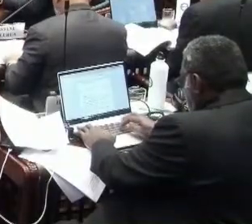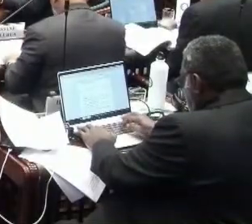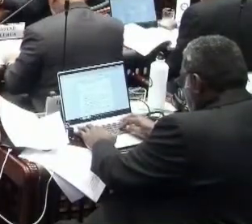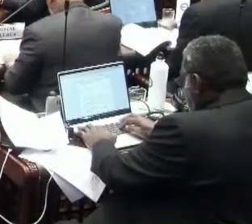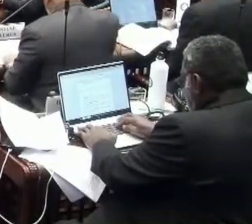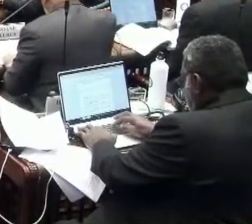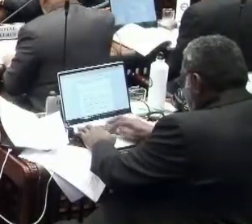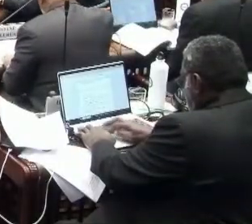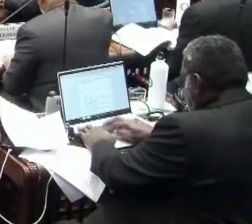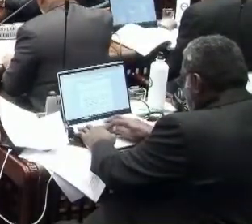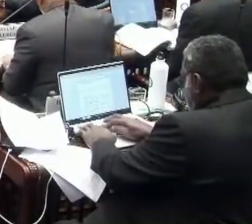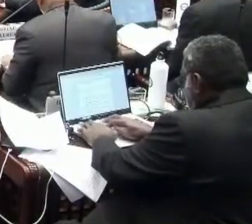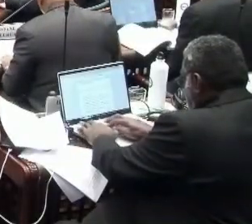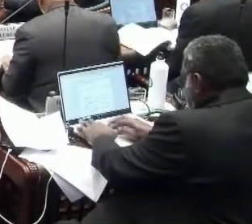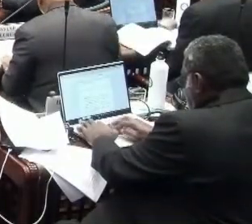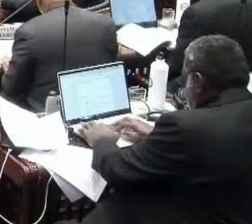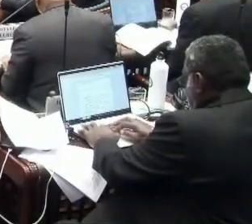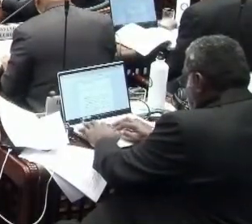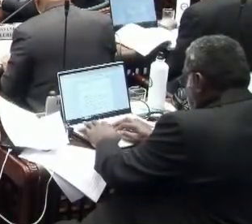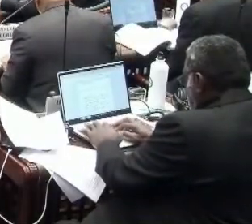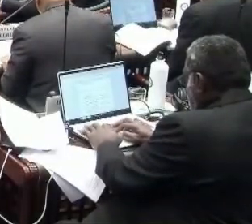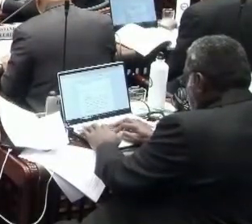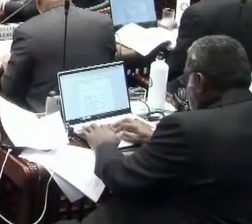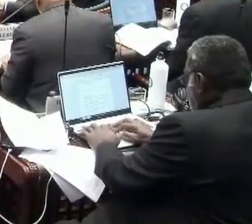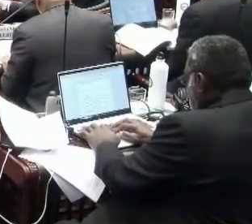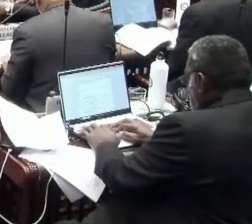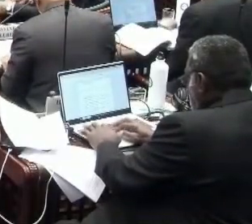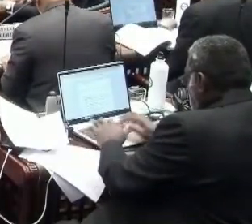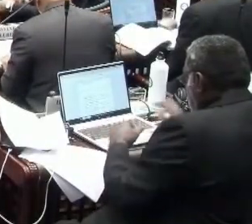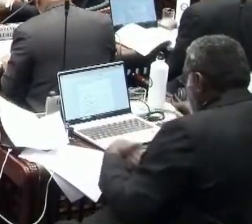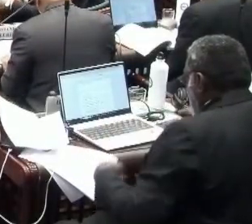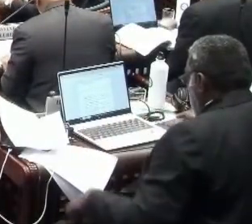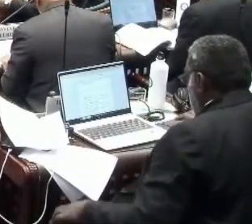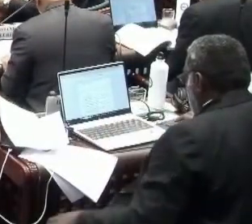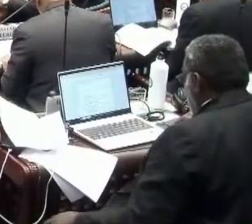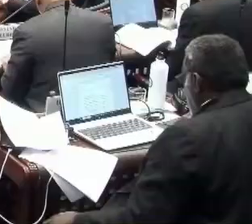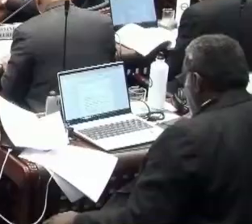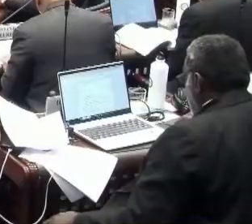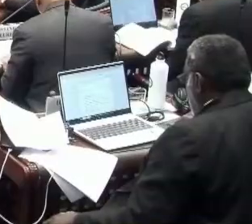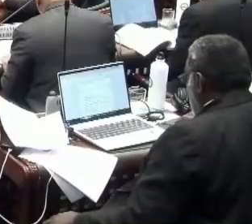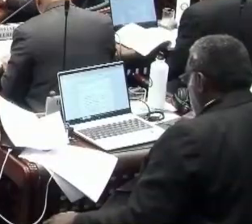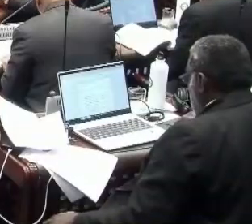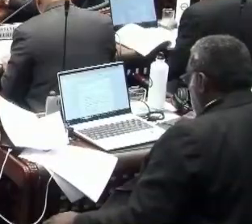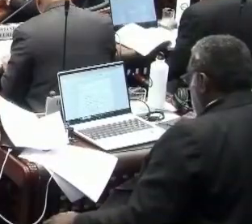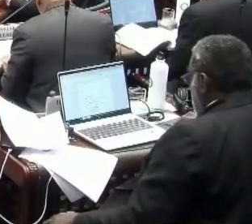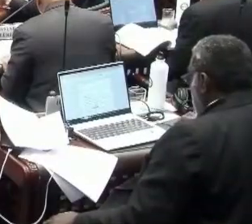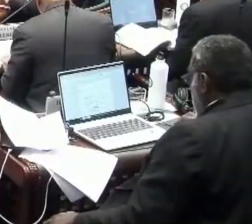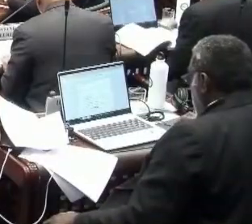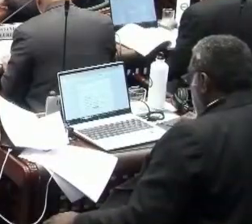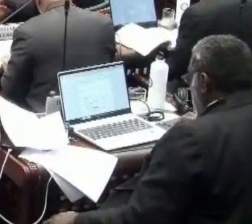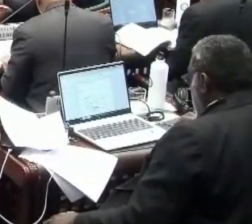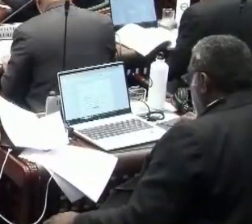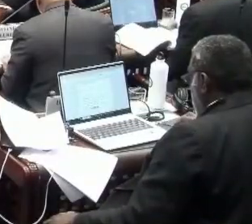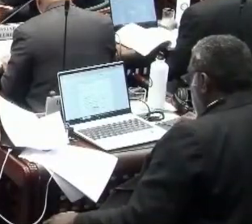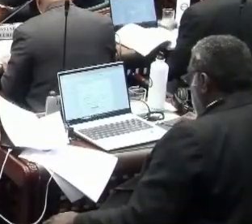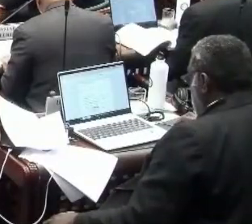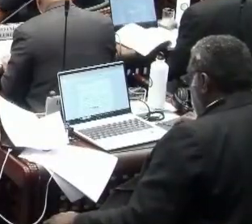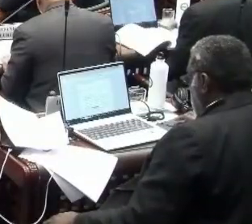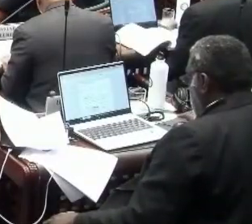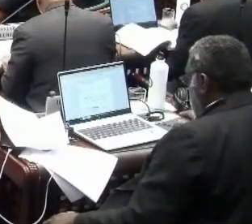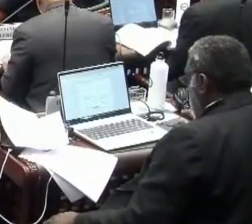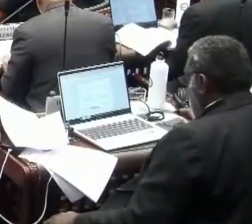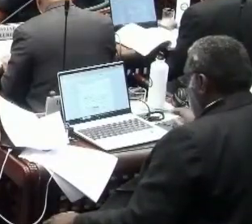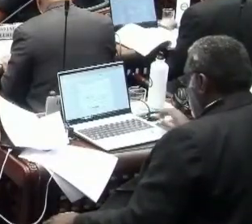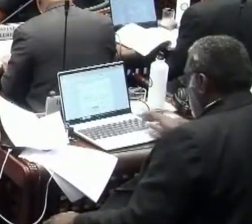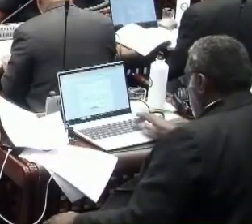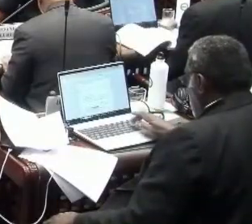contribution in opposition to the address given by the Deputy Prime Minister and Minister of